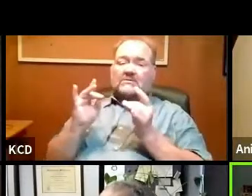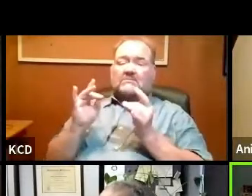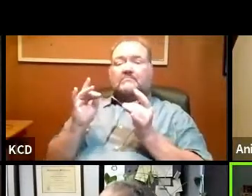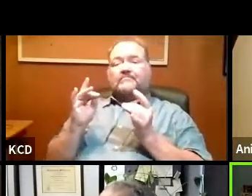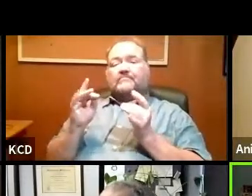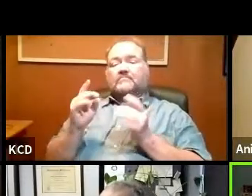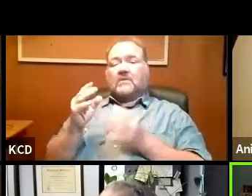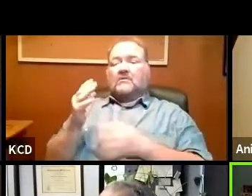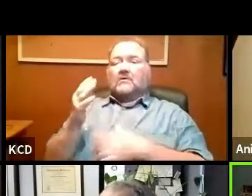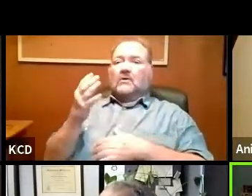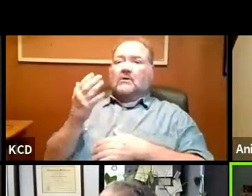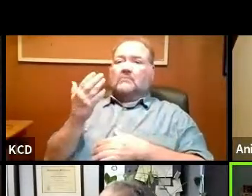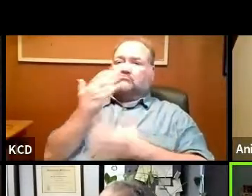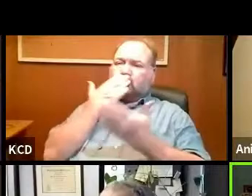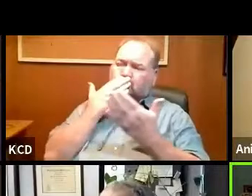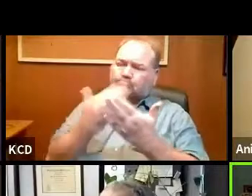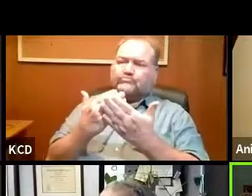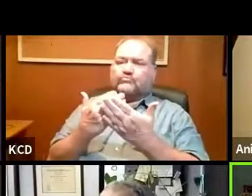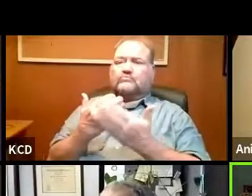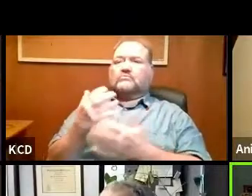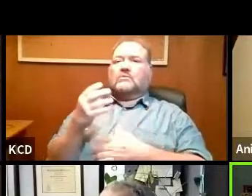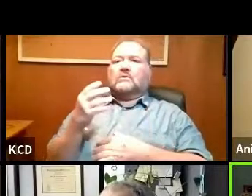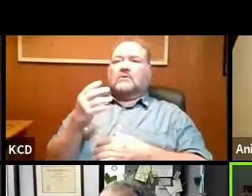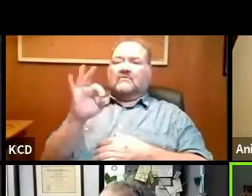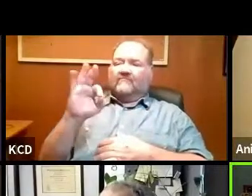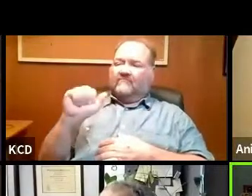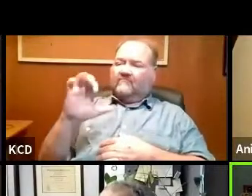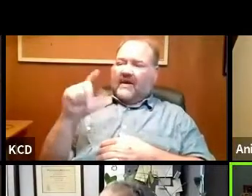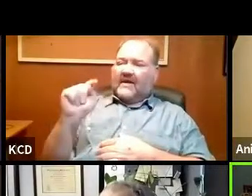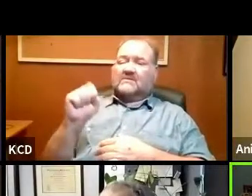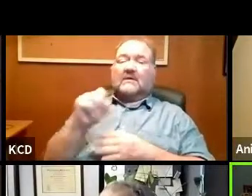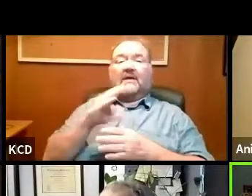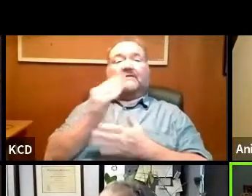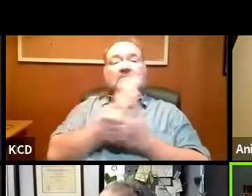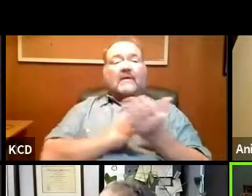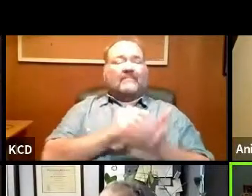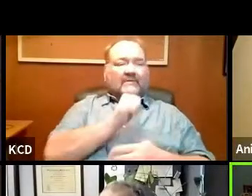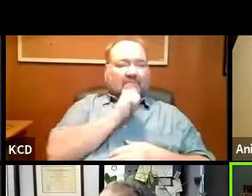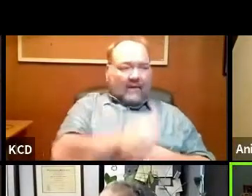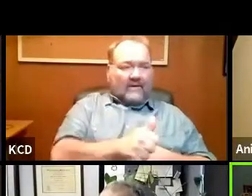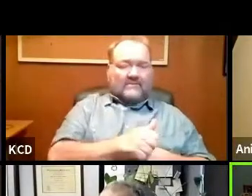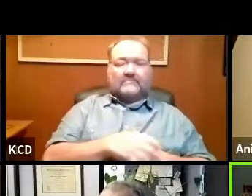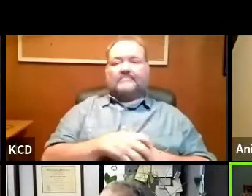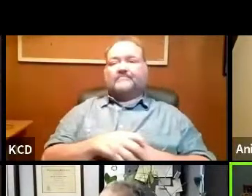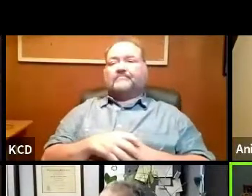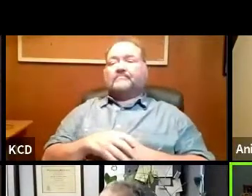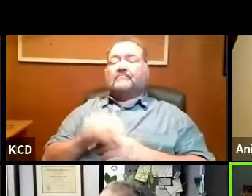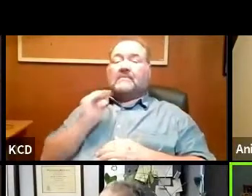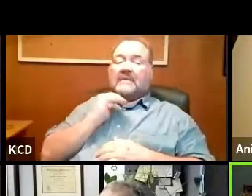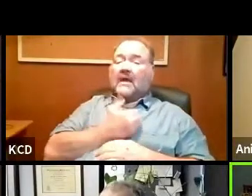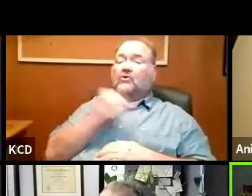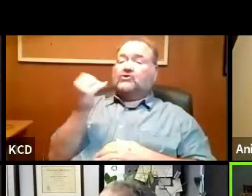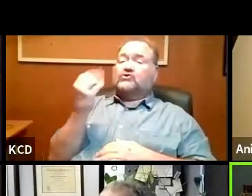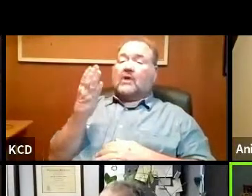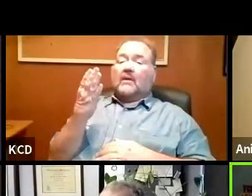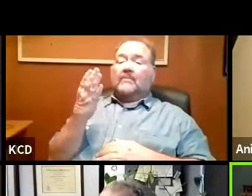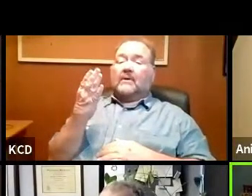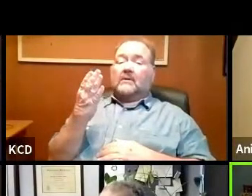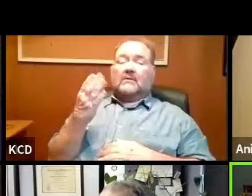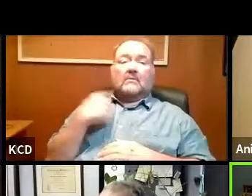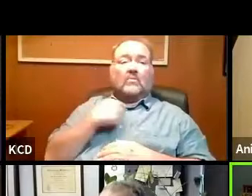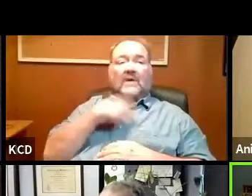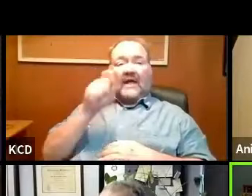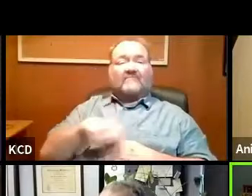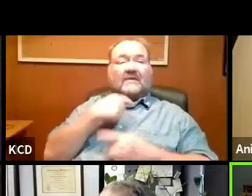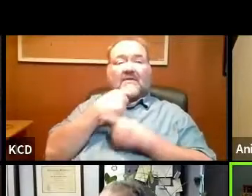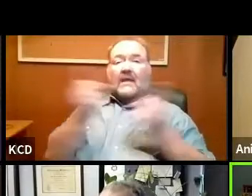were well-founded, based on good fact. There were some that weren't. Our job, again, that we have to tell